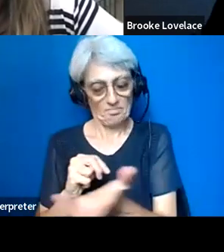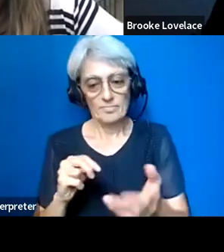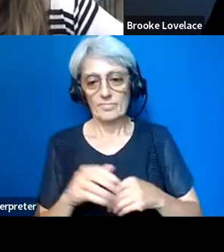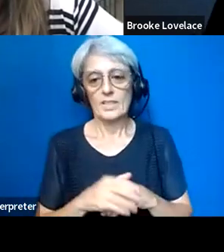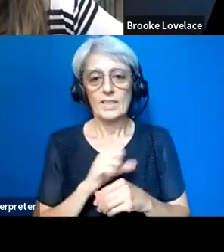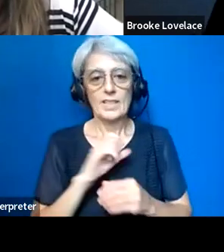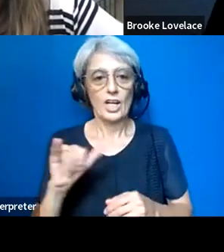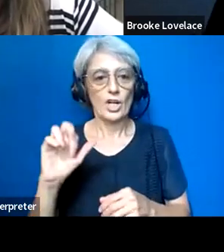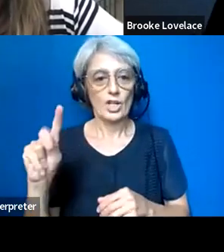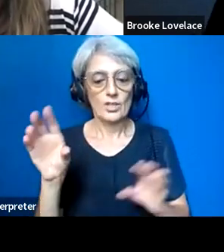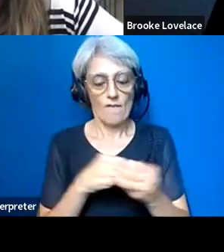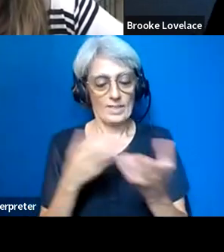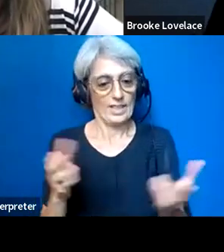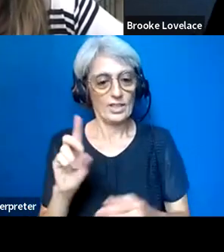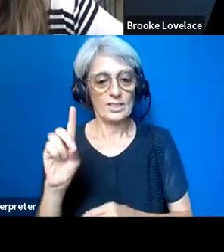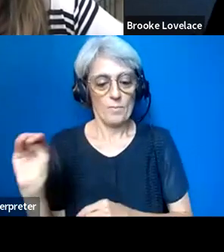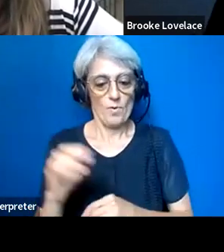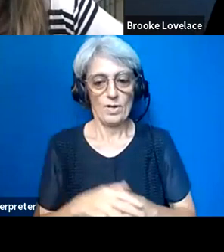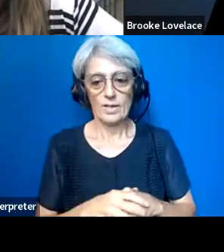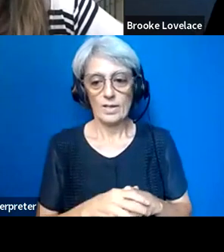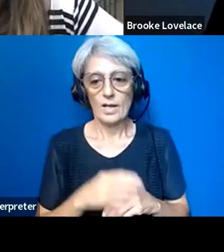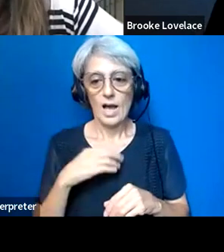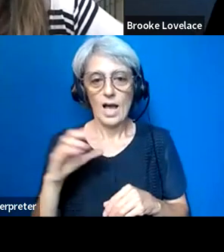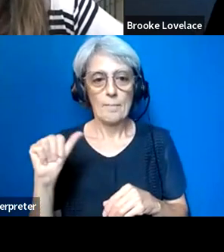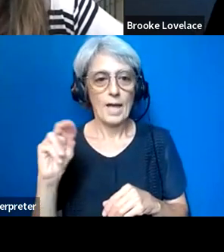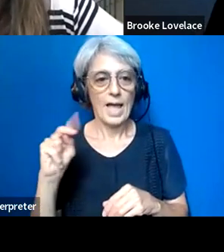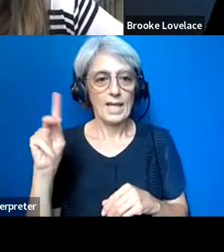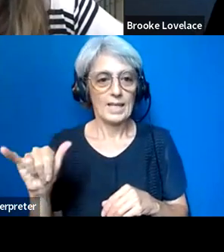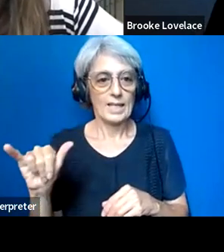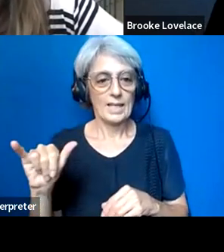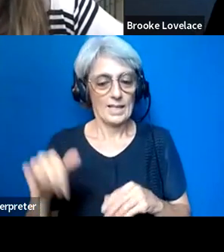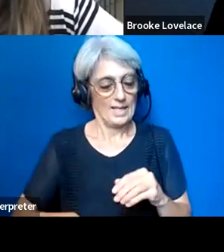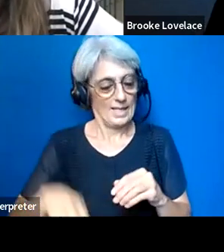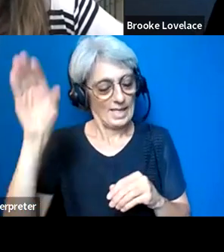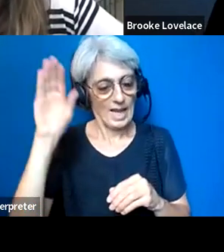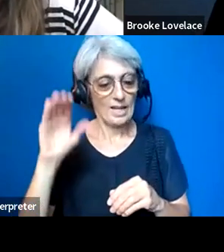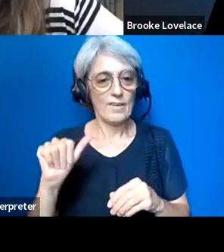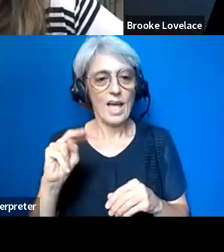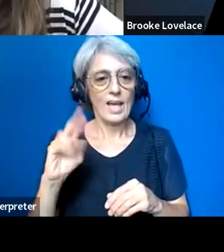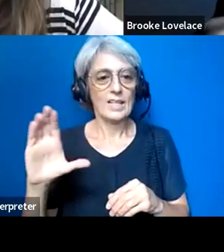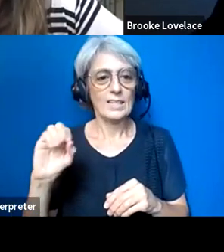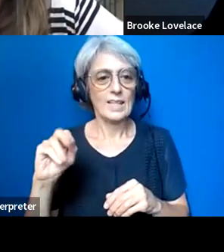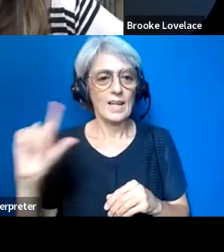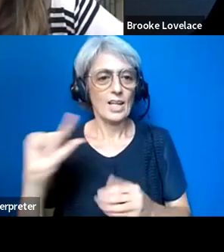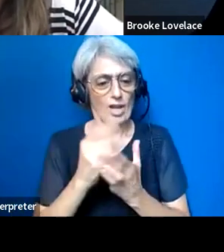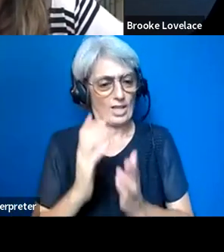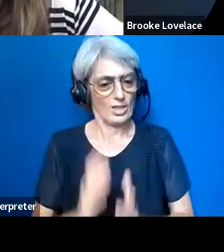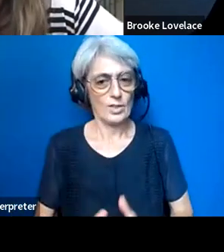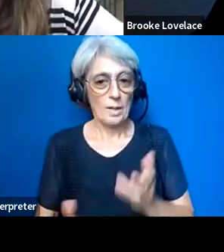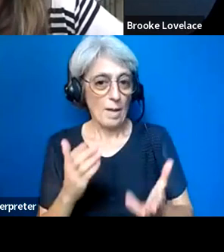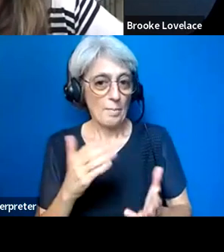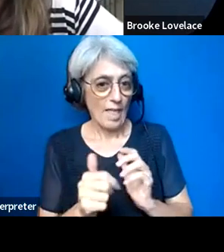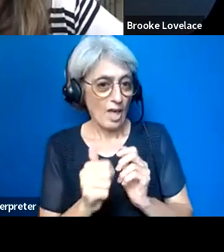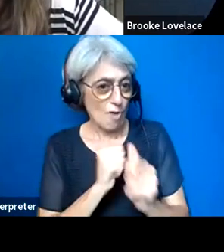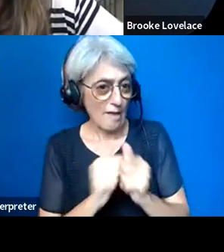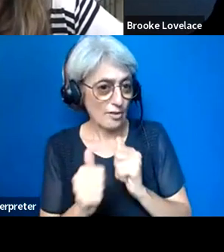office here in Des Moines, and I am an Ankeny native and Ankeny Centennial graduate. If that makes the rivalry any better for you,